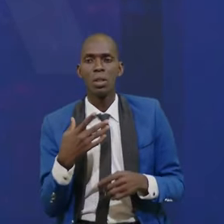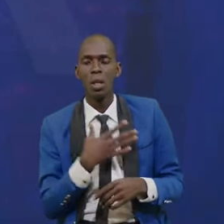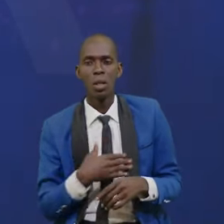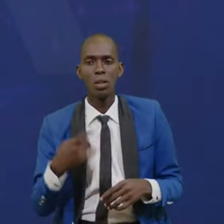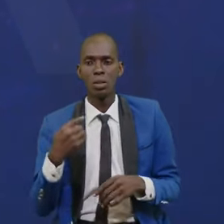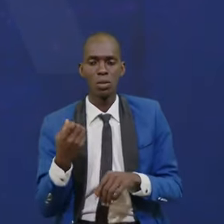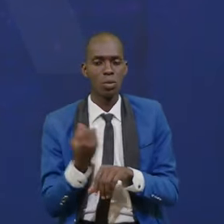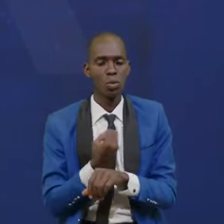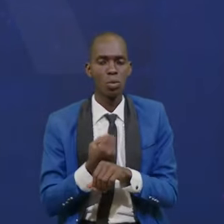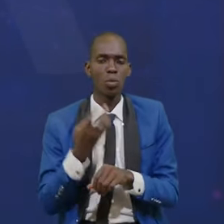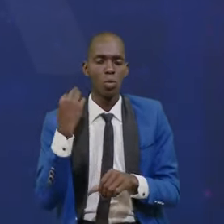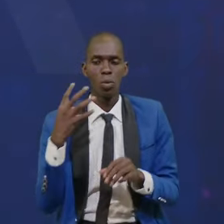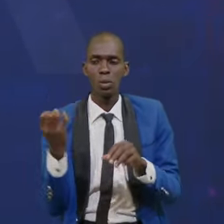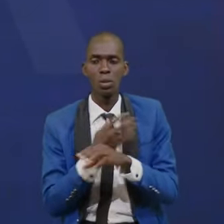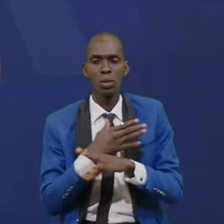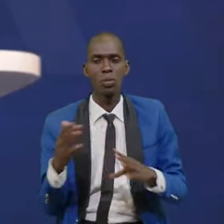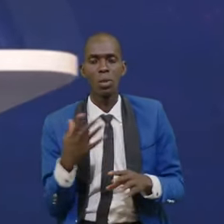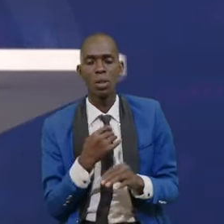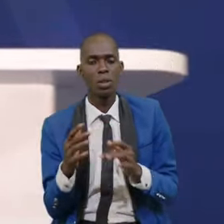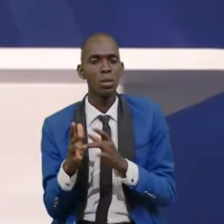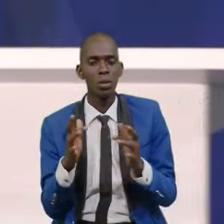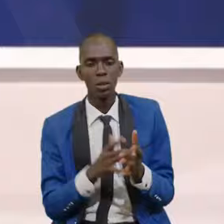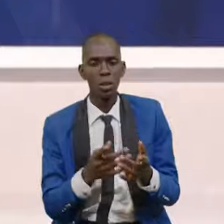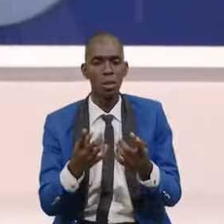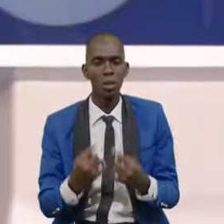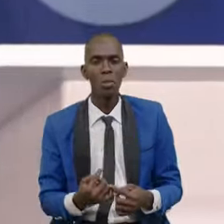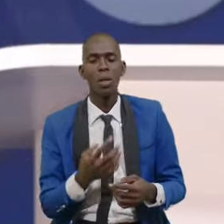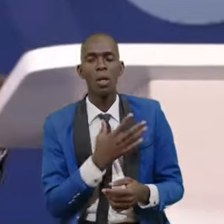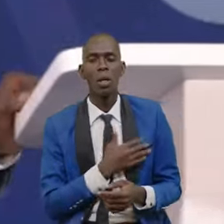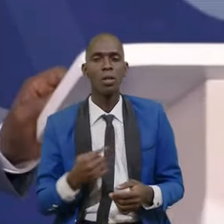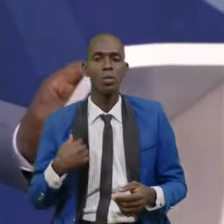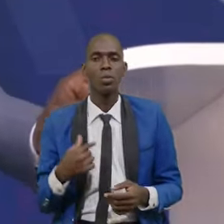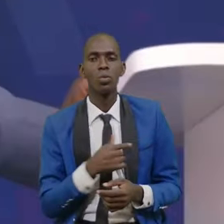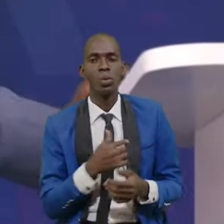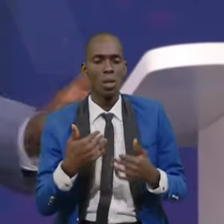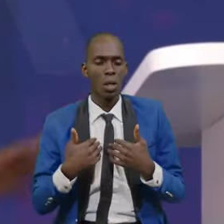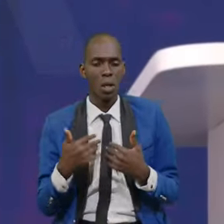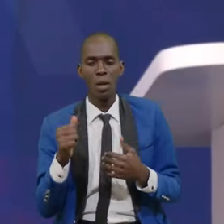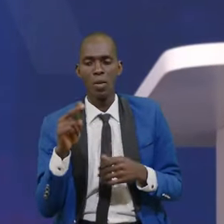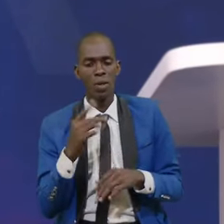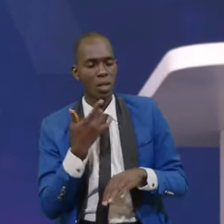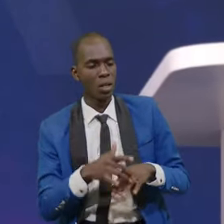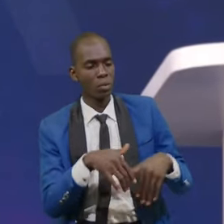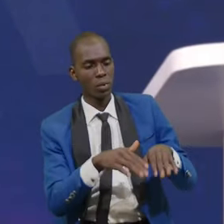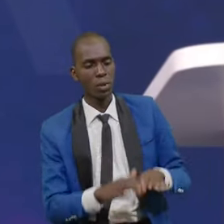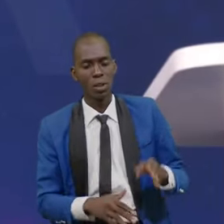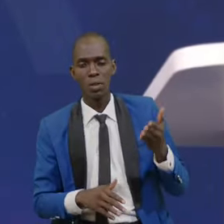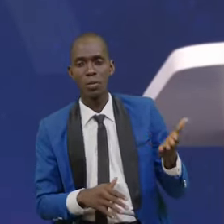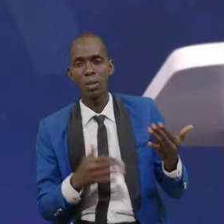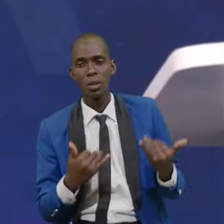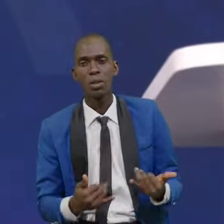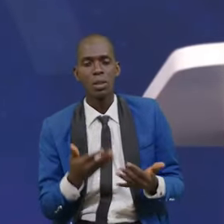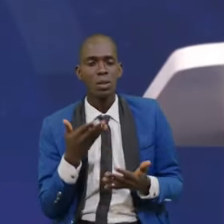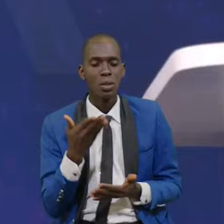was rolled away. And Jesus came, and we have an empty tomb there now. Here is the risen